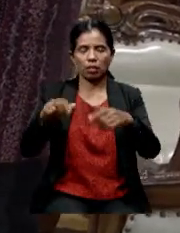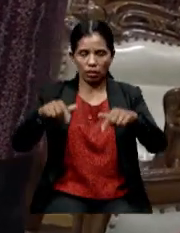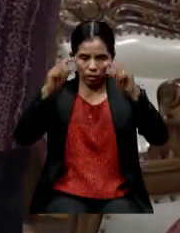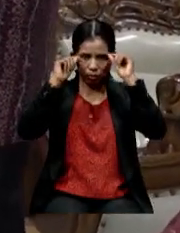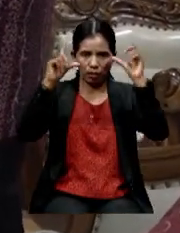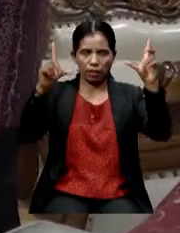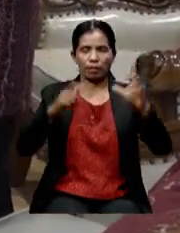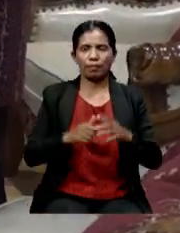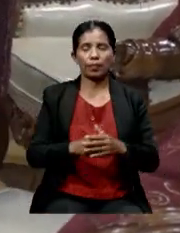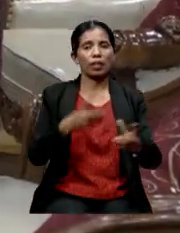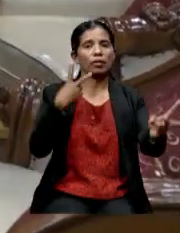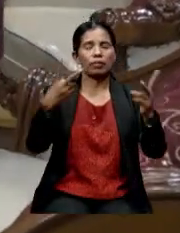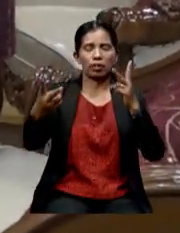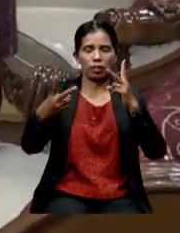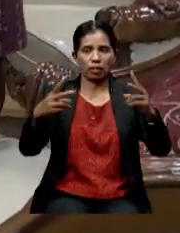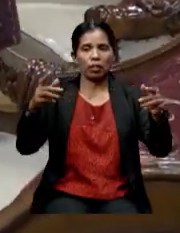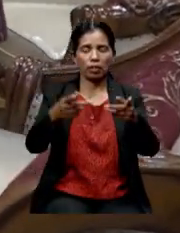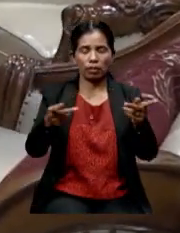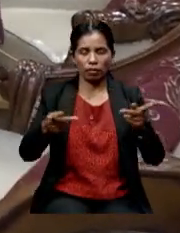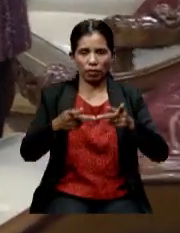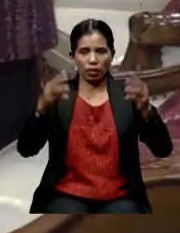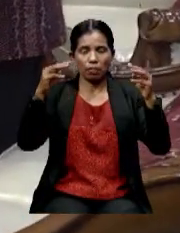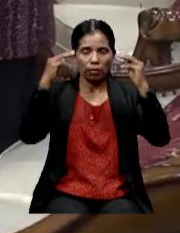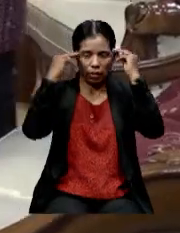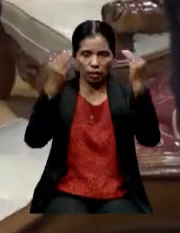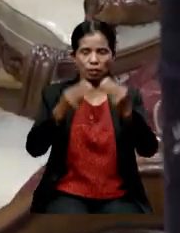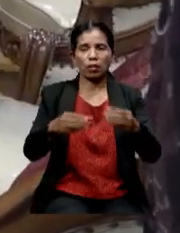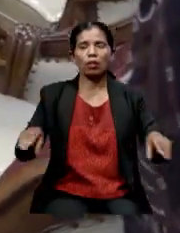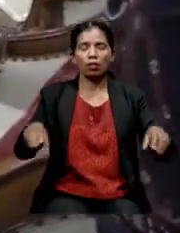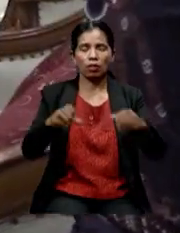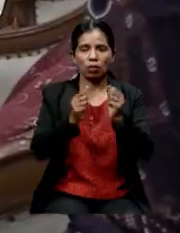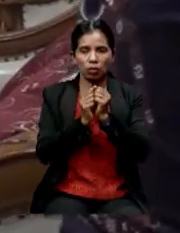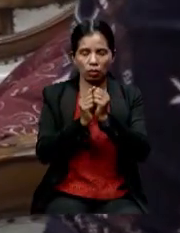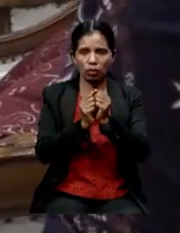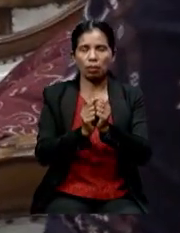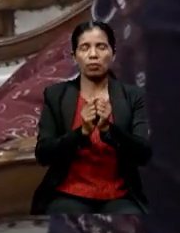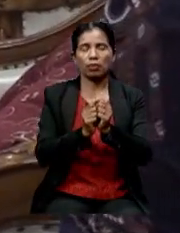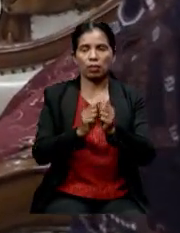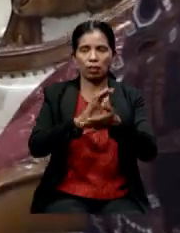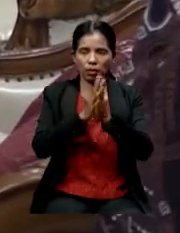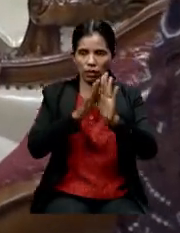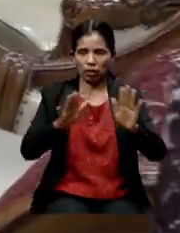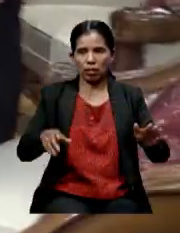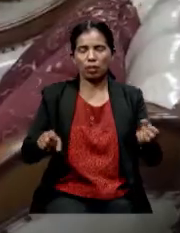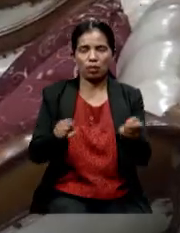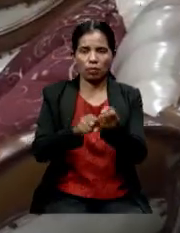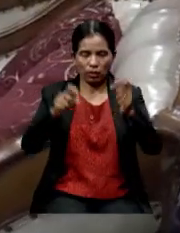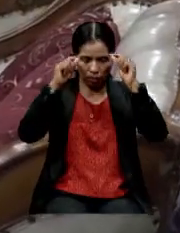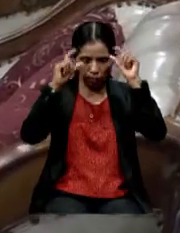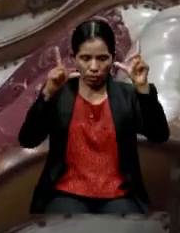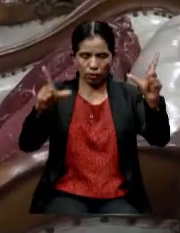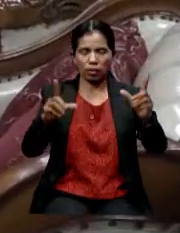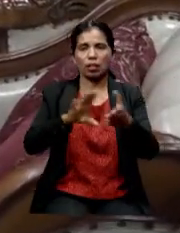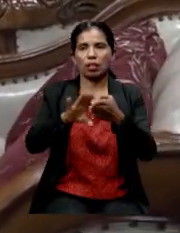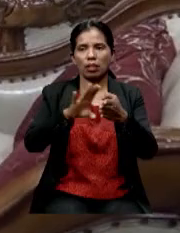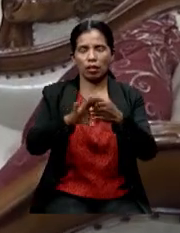Timor-Leste. Visita ba Centro Muhammadiyah ne ho di continua hametin laço amizade, tamba Centro Muhammadiyah apoia Timor-Leste ni pedido